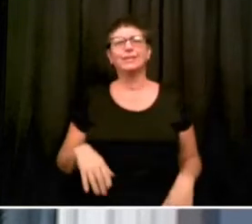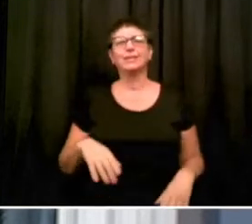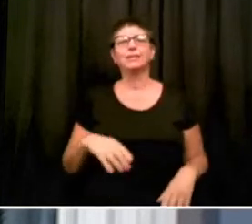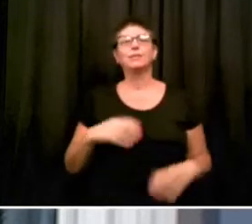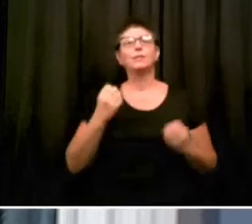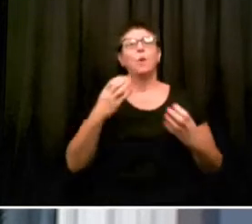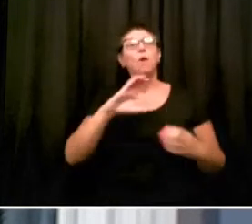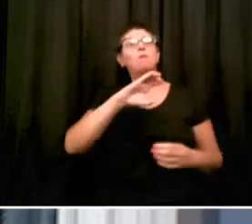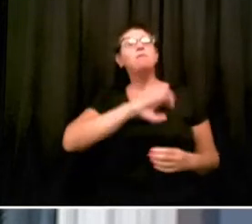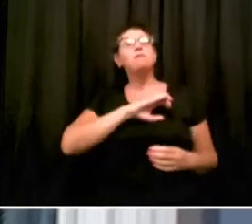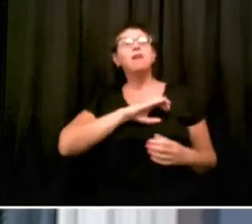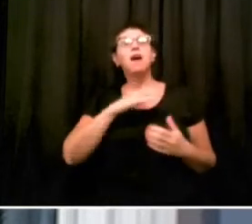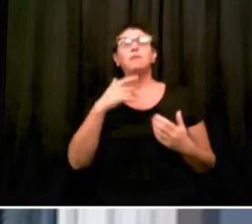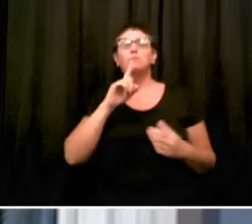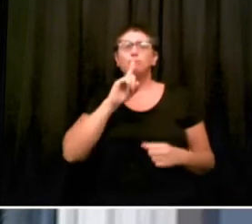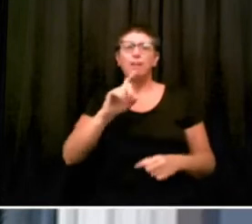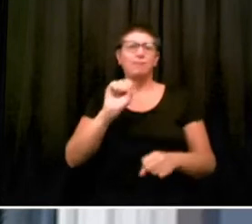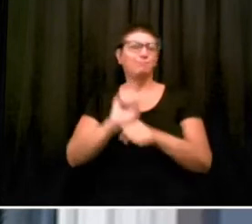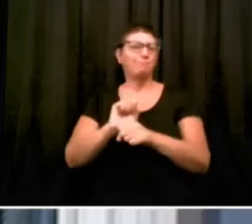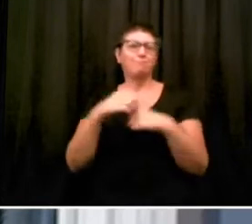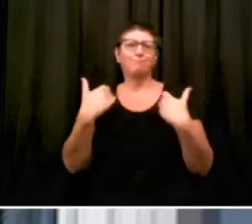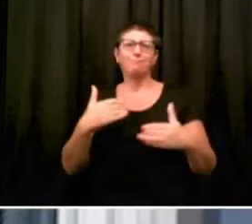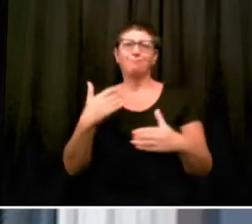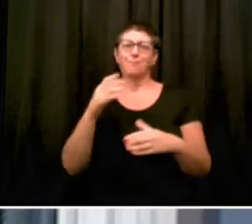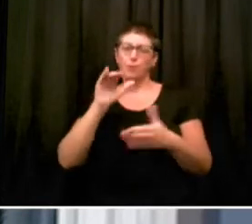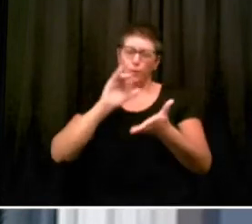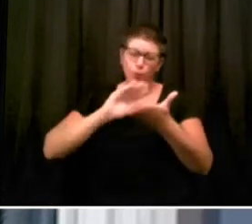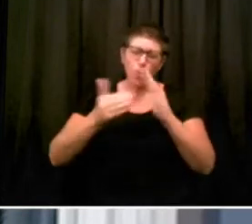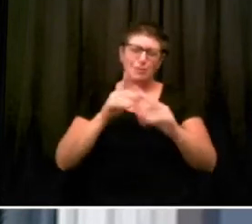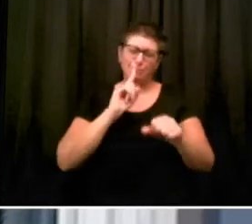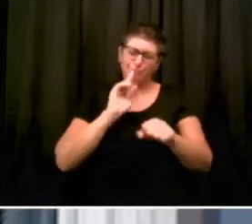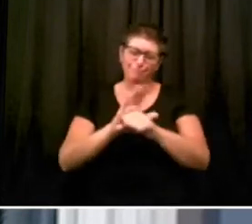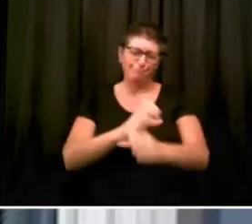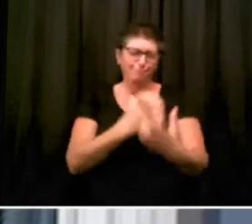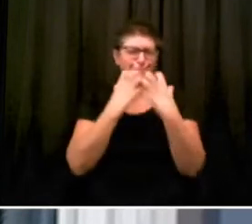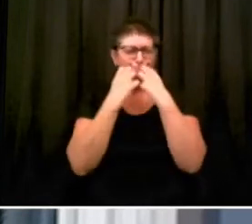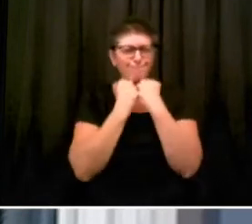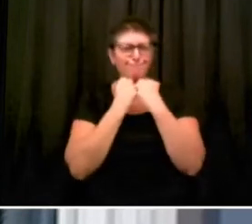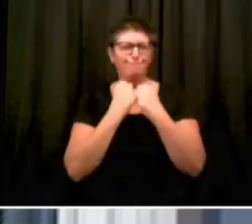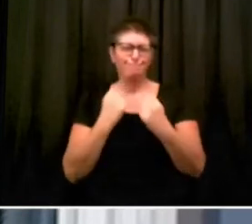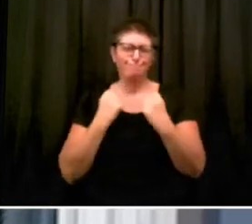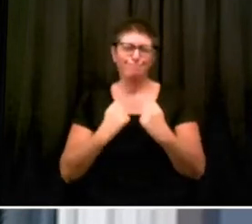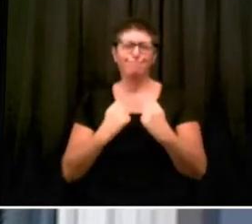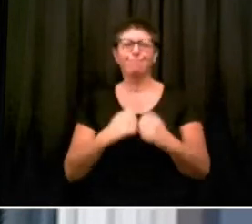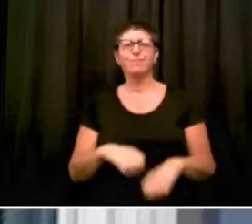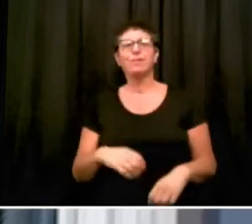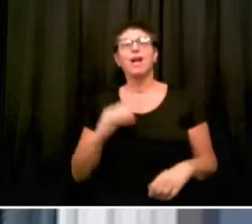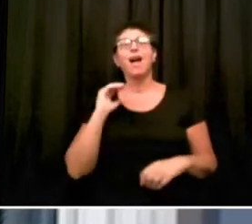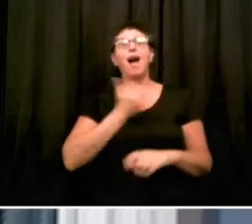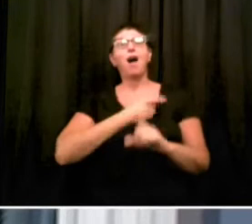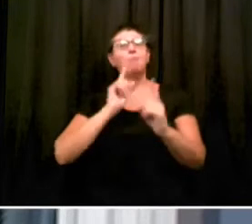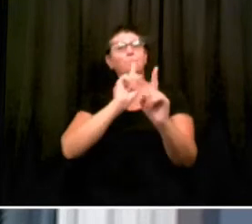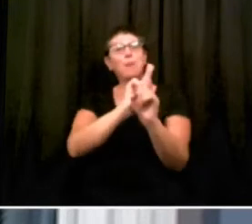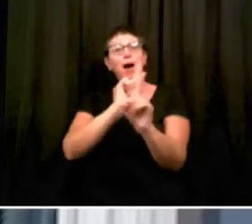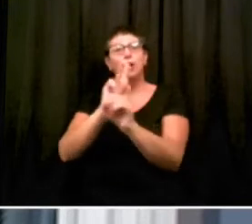can't participate in this program unless you show up to school, and seeing attendance records skyrocket for these kids. There